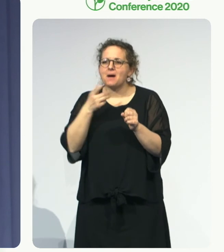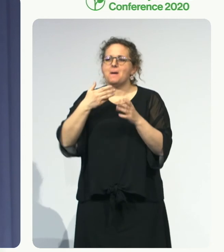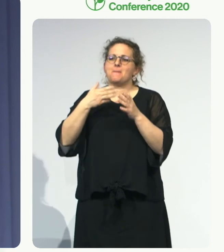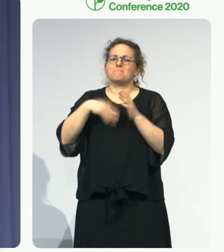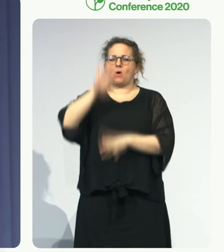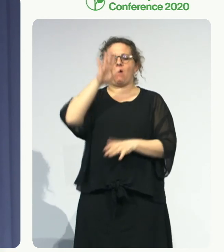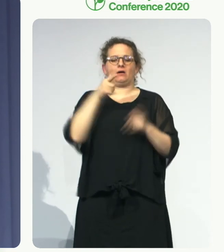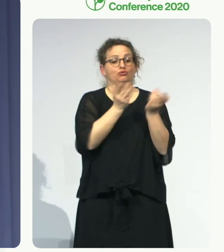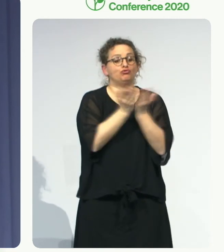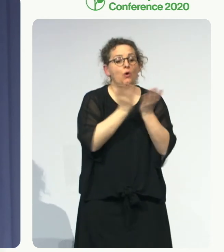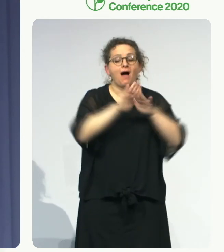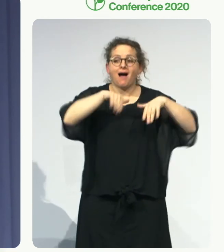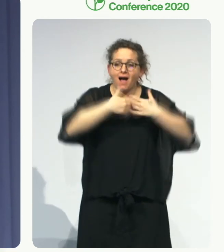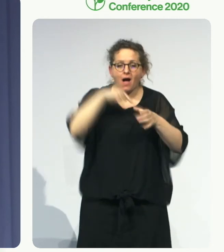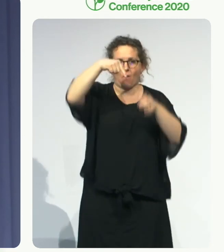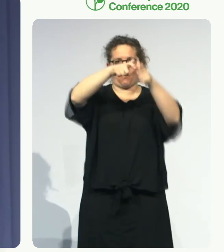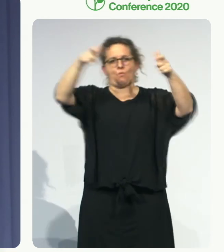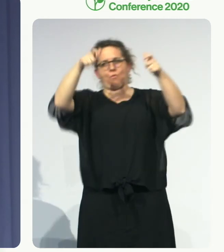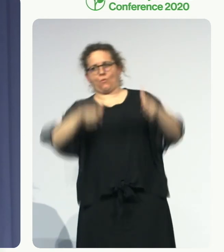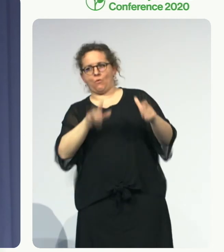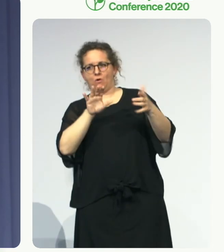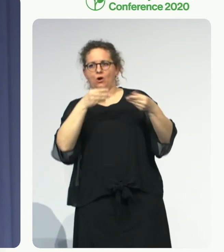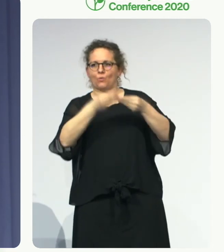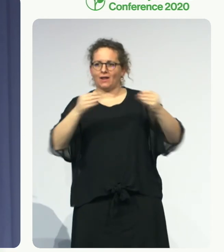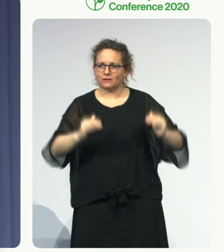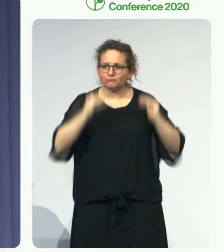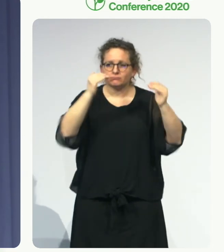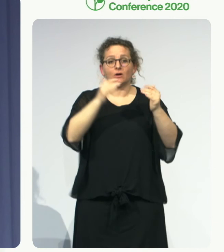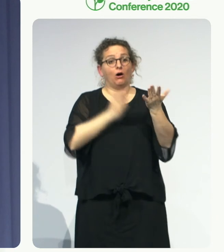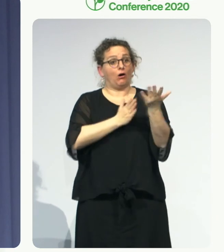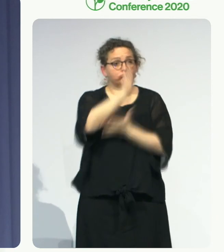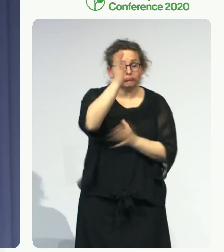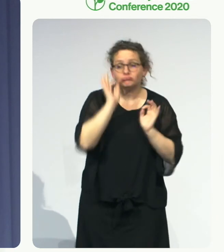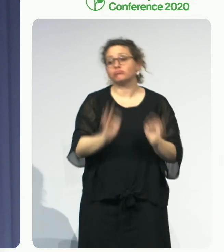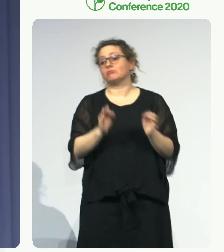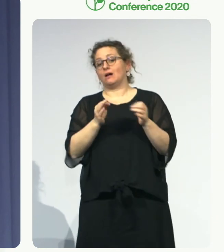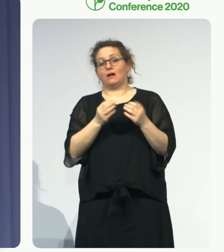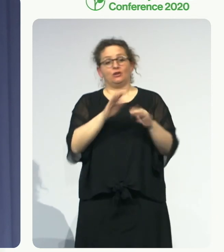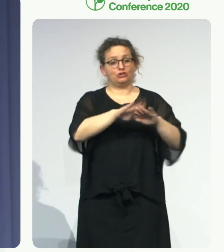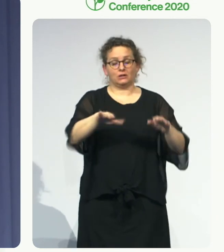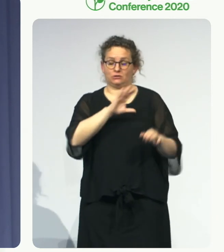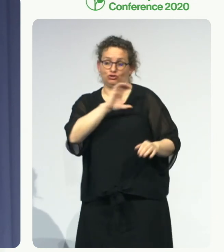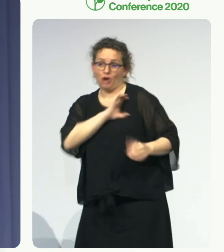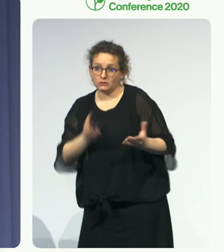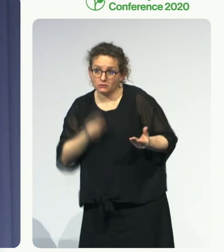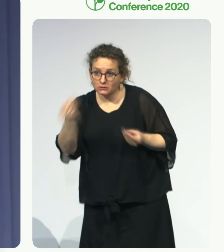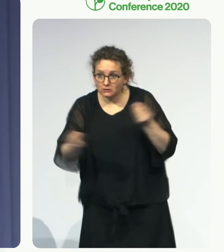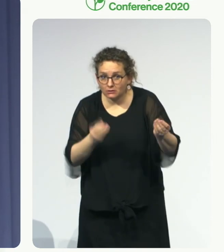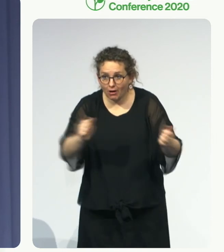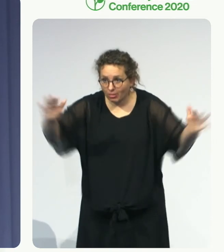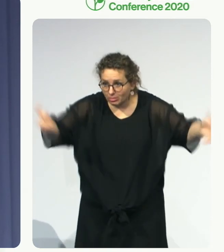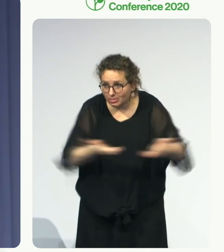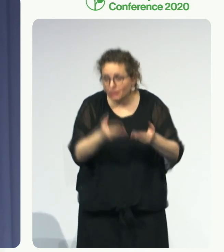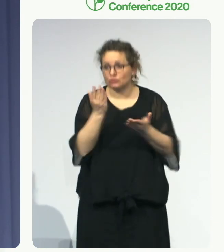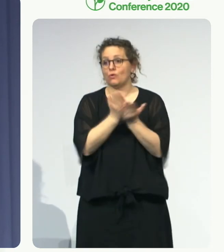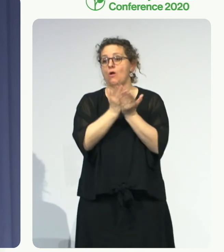should continue to promote the rights of children with disabilities in the educational approaches that we give them. Are there any